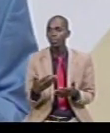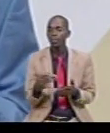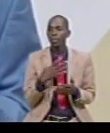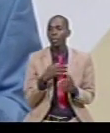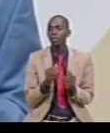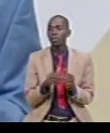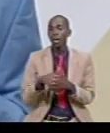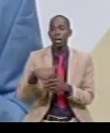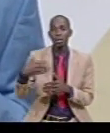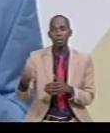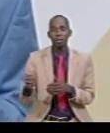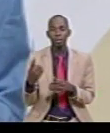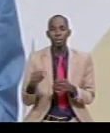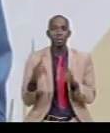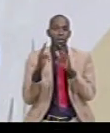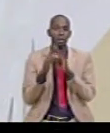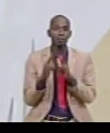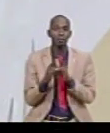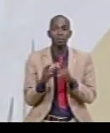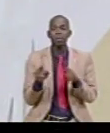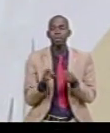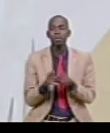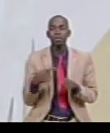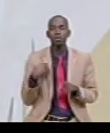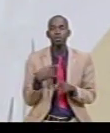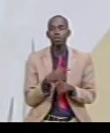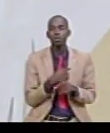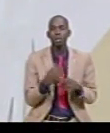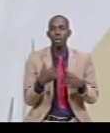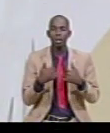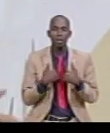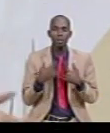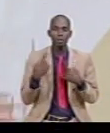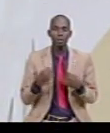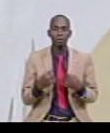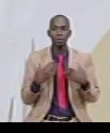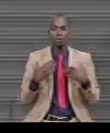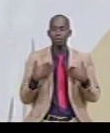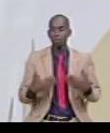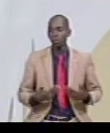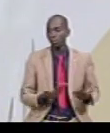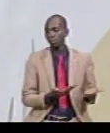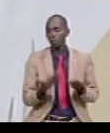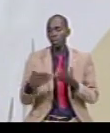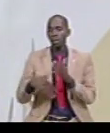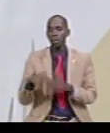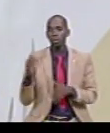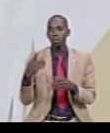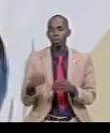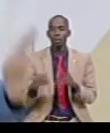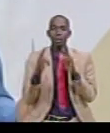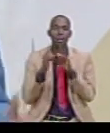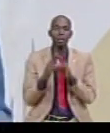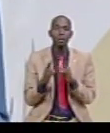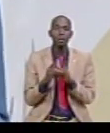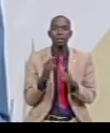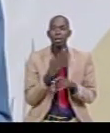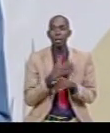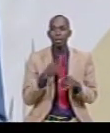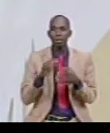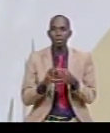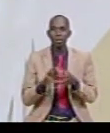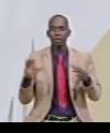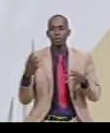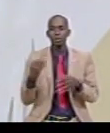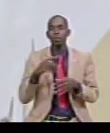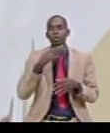camp. As we have those bodies being burned without the camp, we see the sacrifice without the camp and the release of the goats